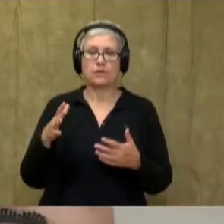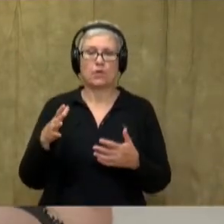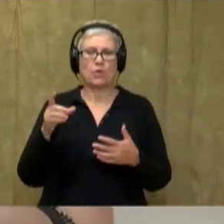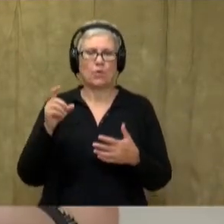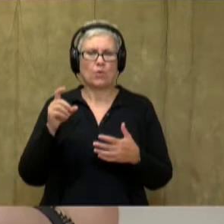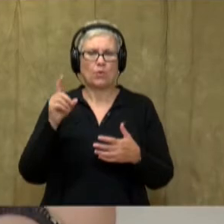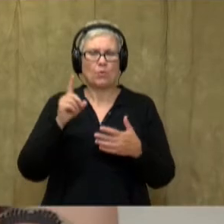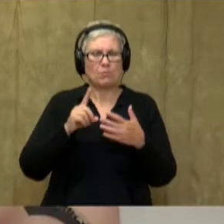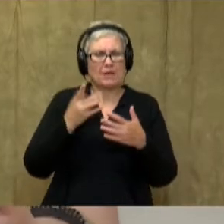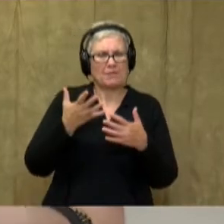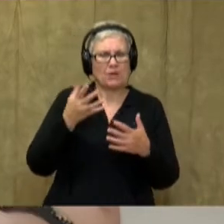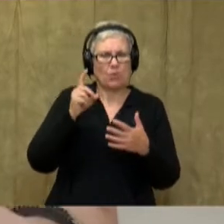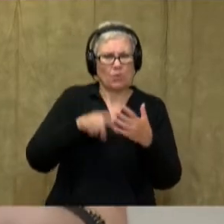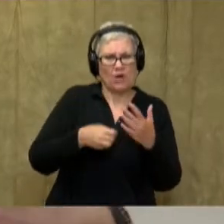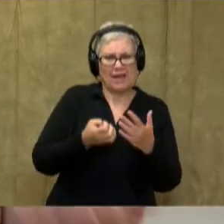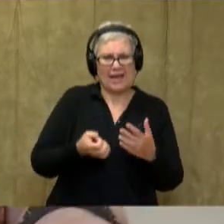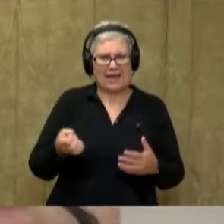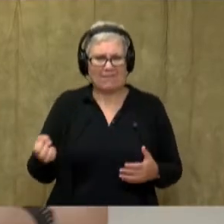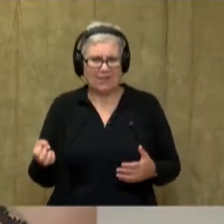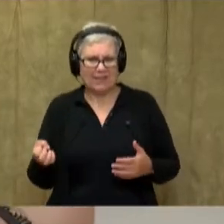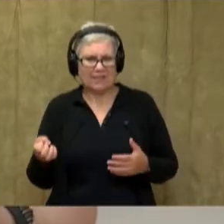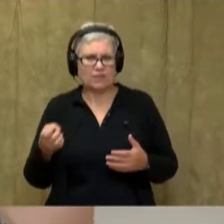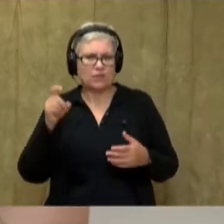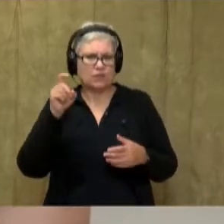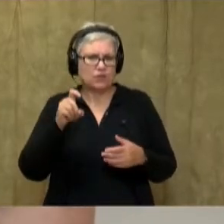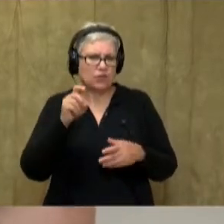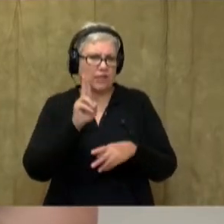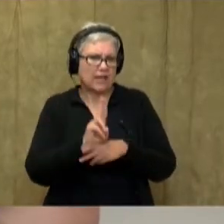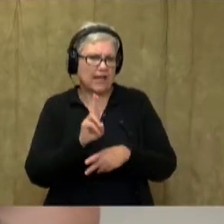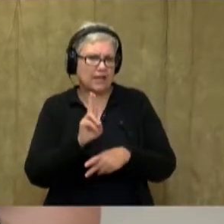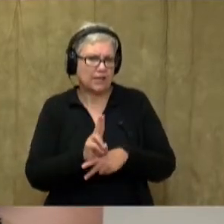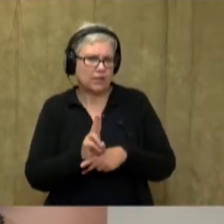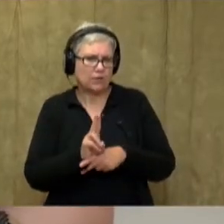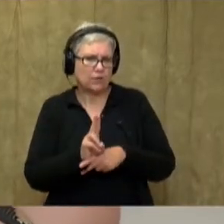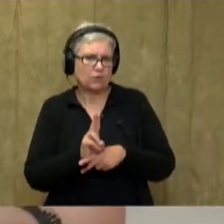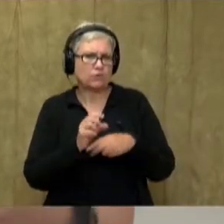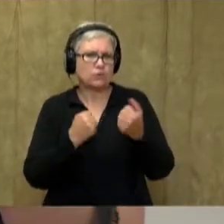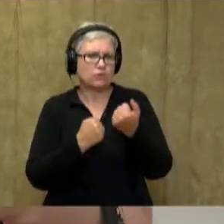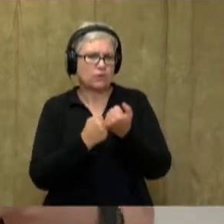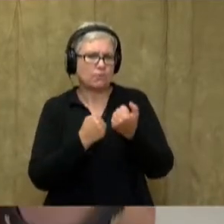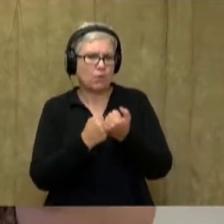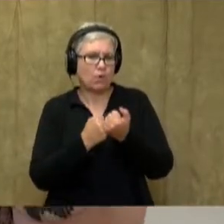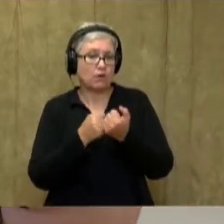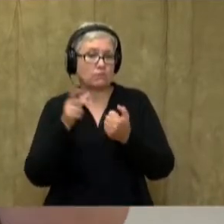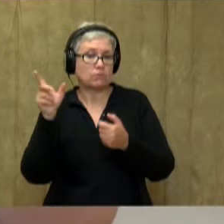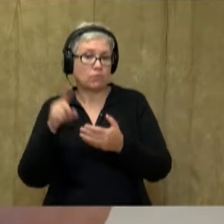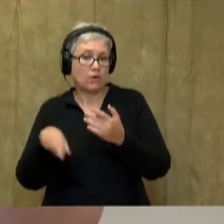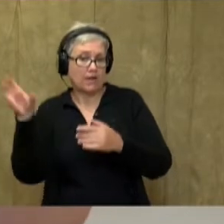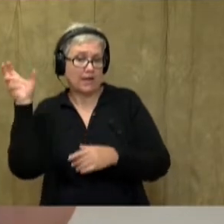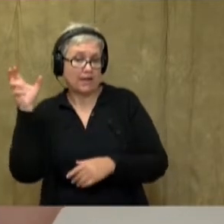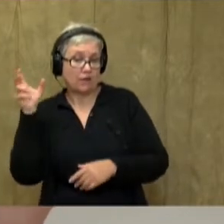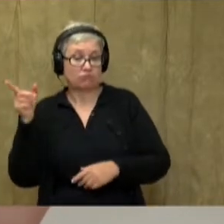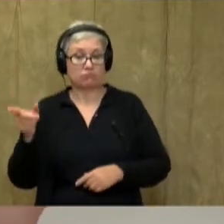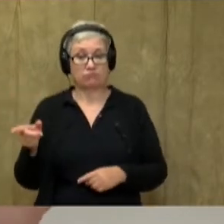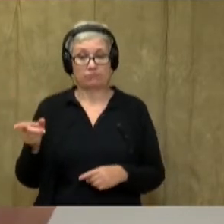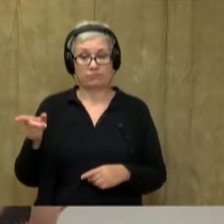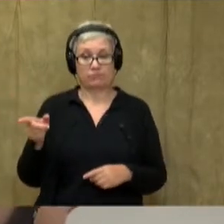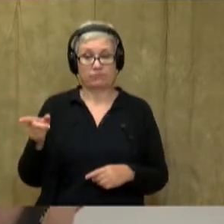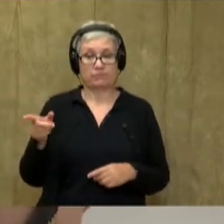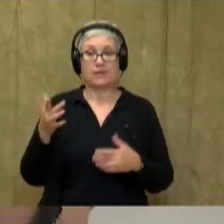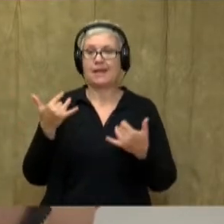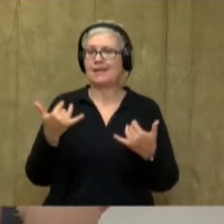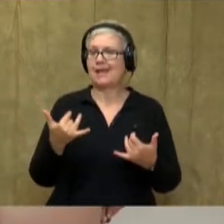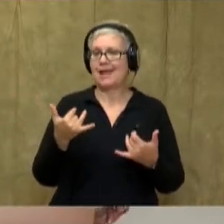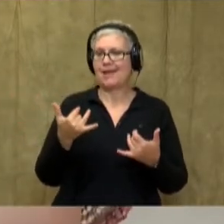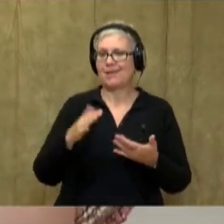be using to either agree or disagree with what I'm hearing? And so there, you're doing more than just becoming a